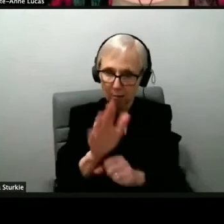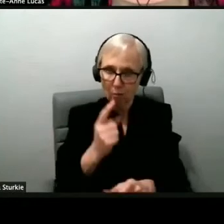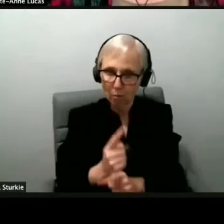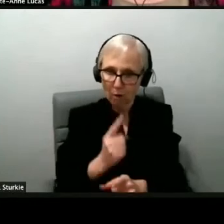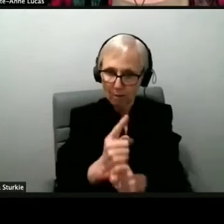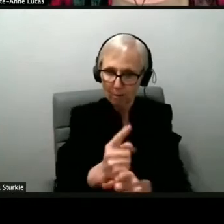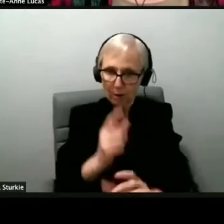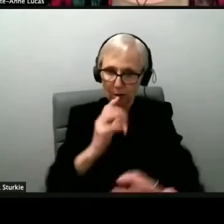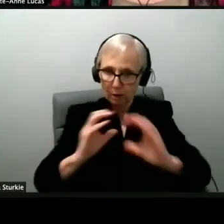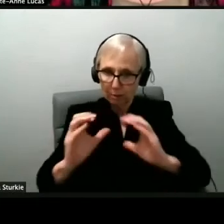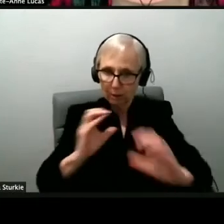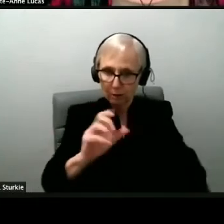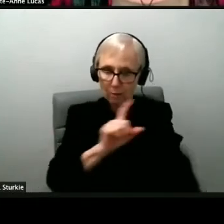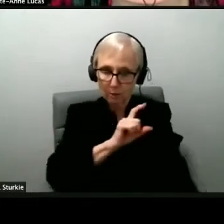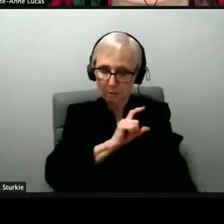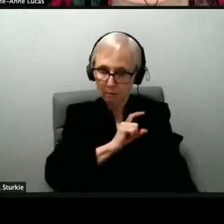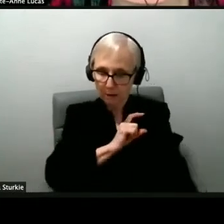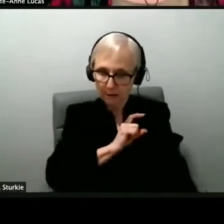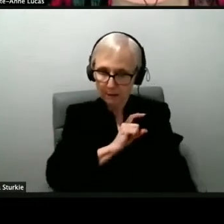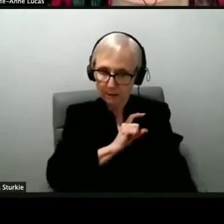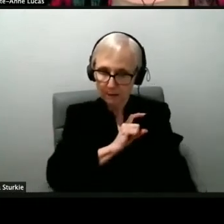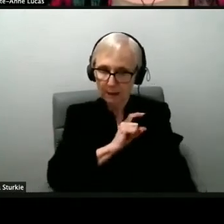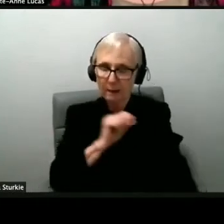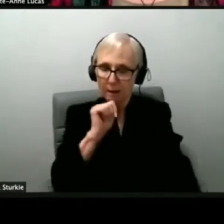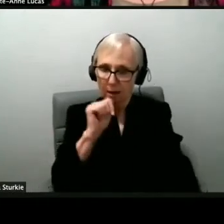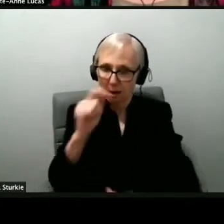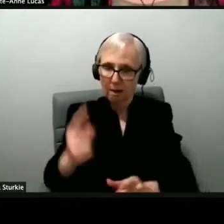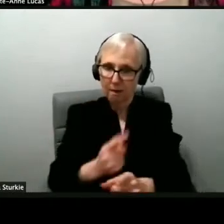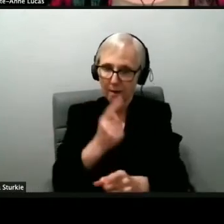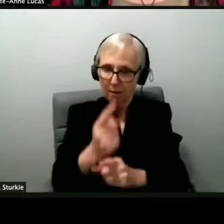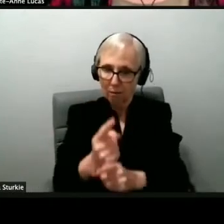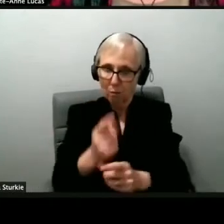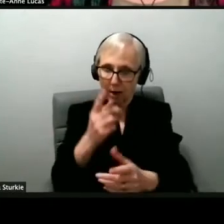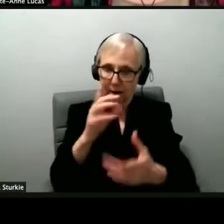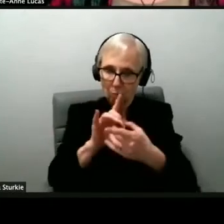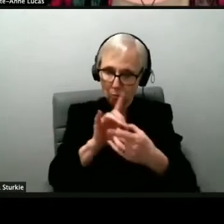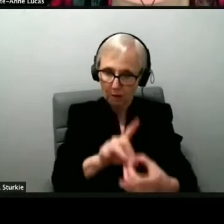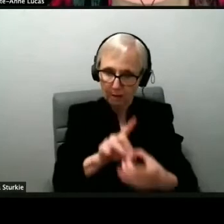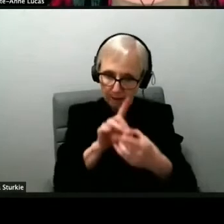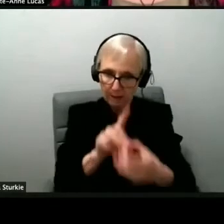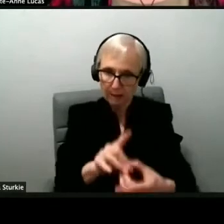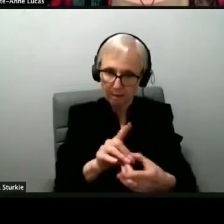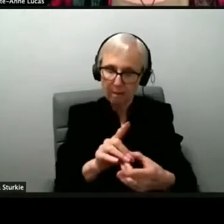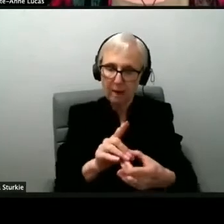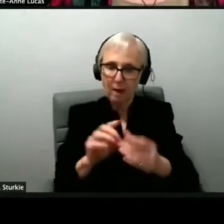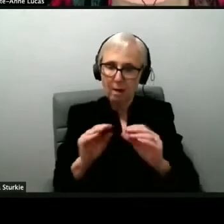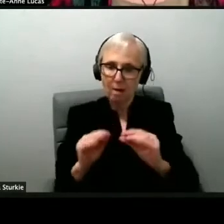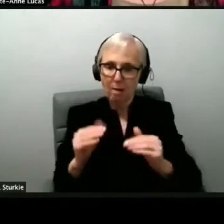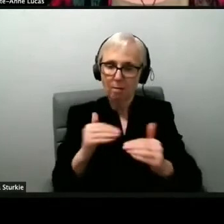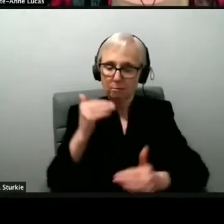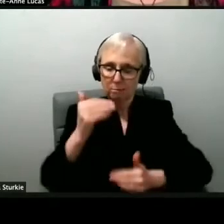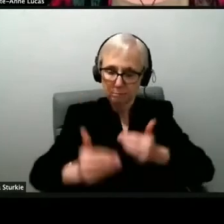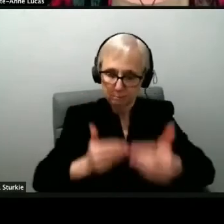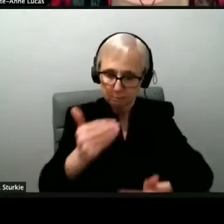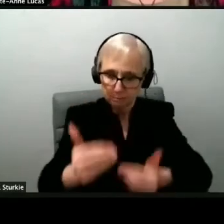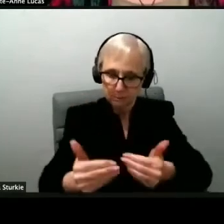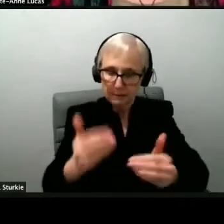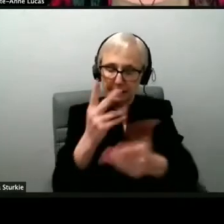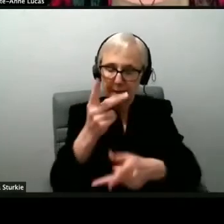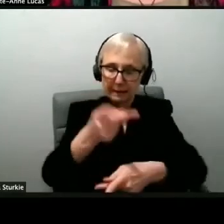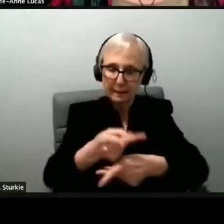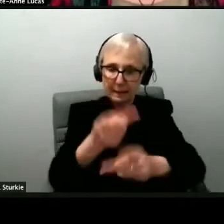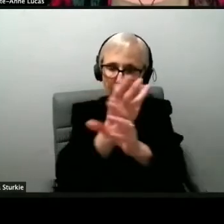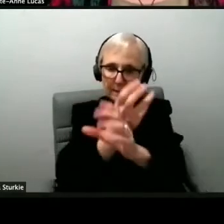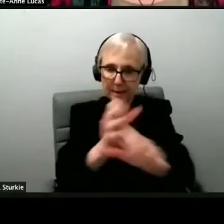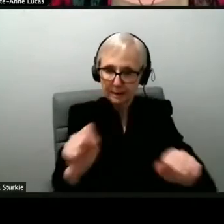with our police force and not having the proper relationship that moves the district forward and keeps safety in our district,